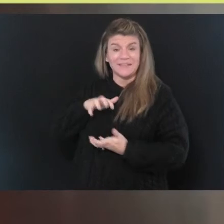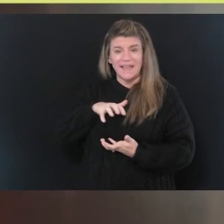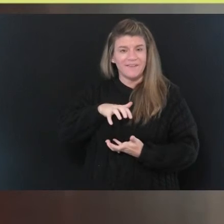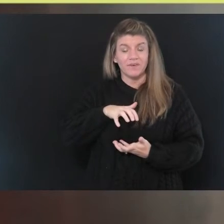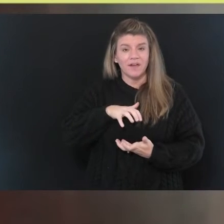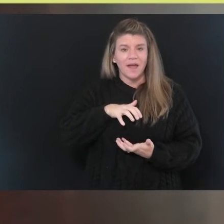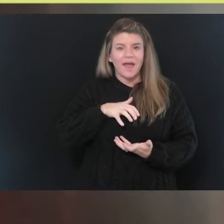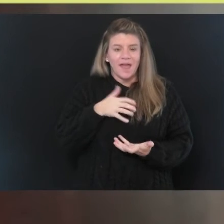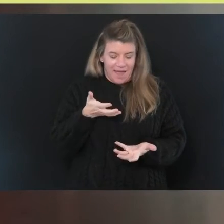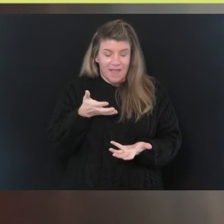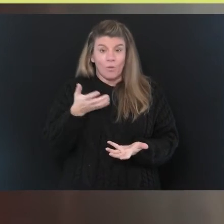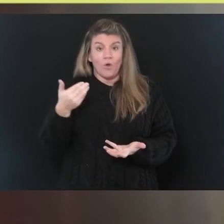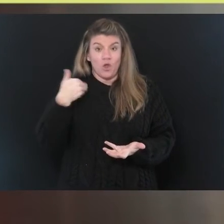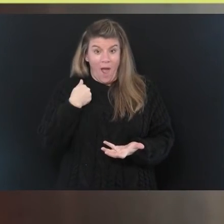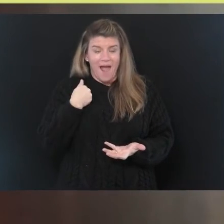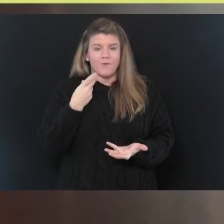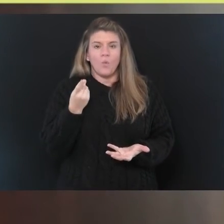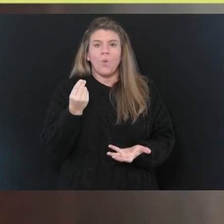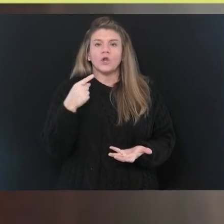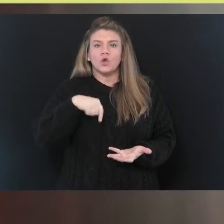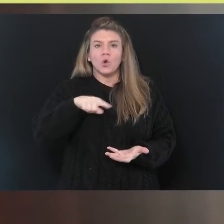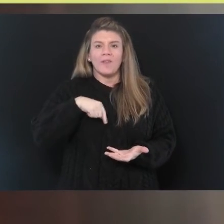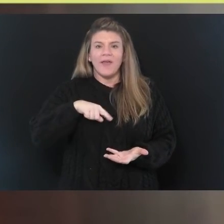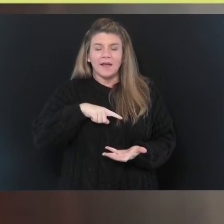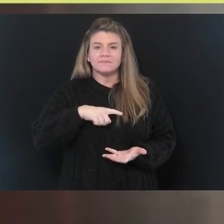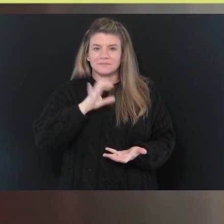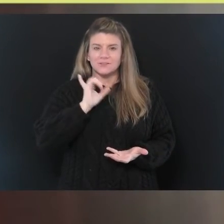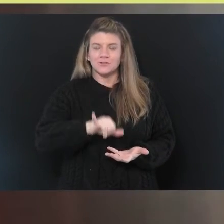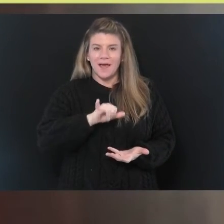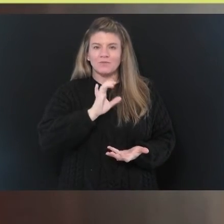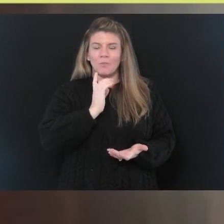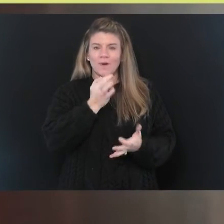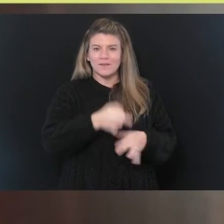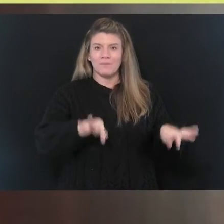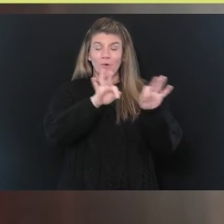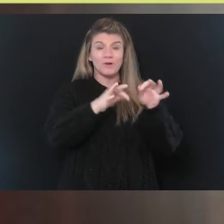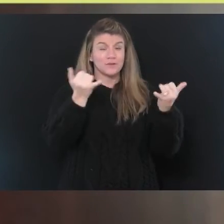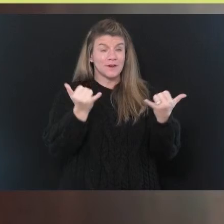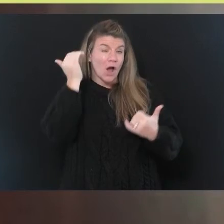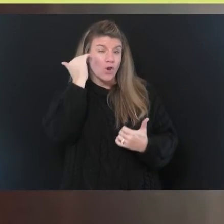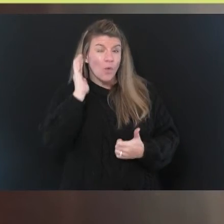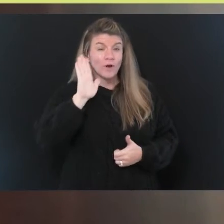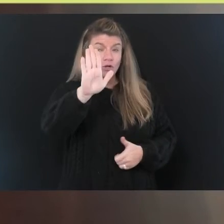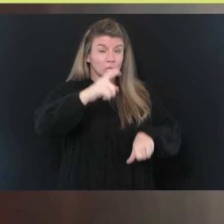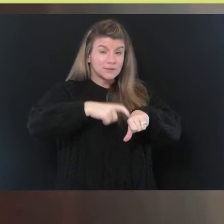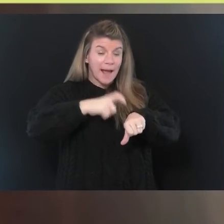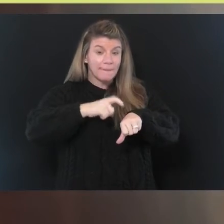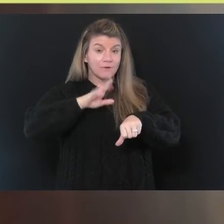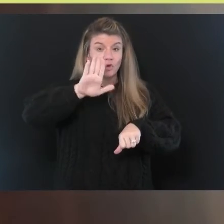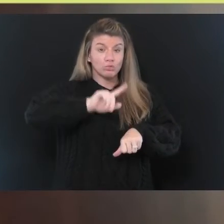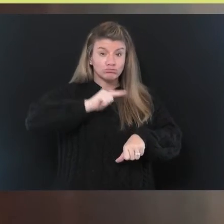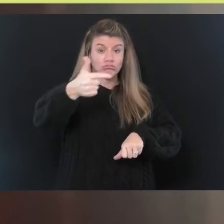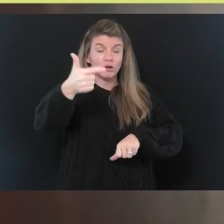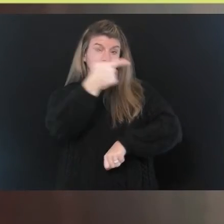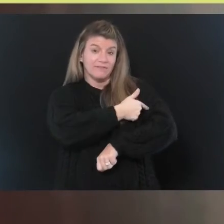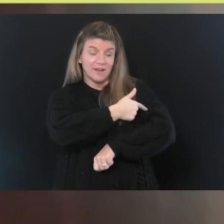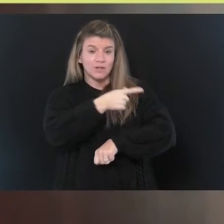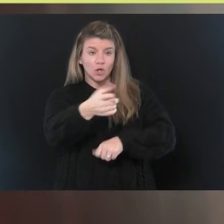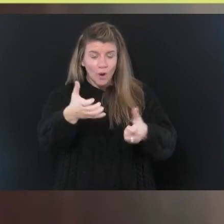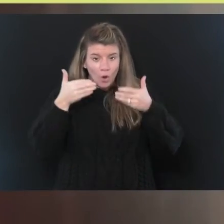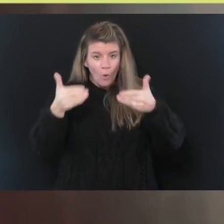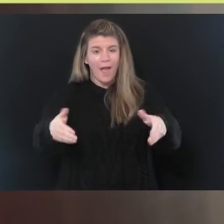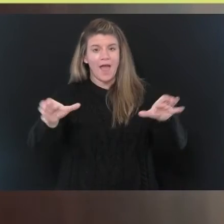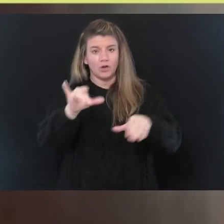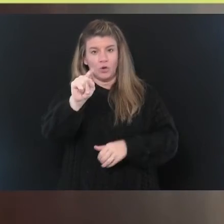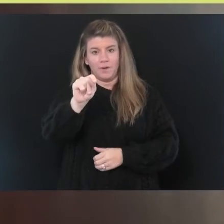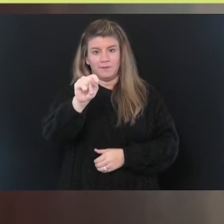important that every West Virginian, when it's your time to get vaccinated, stands up and does so.